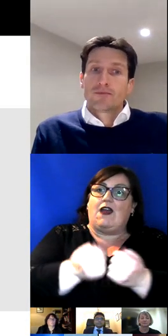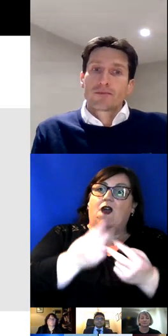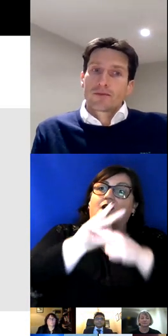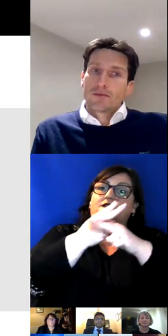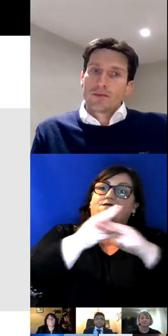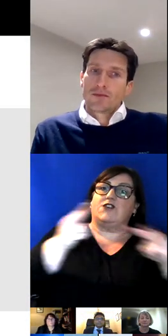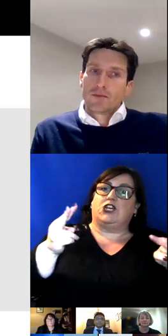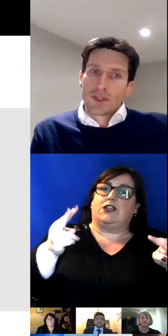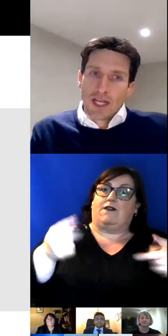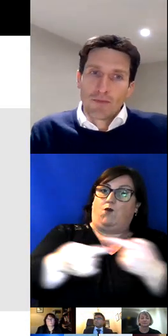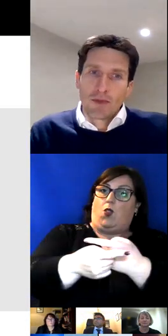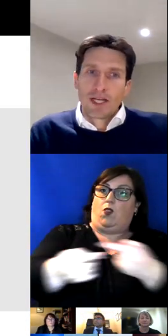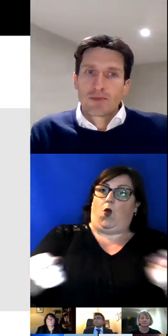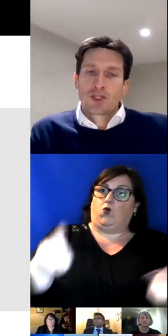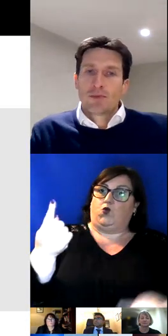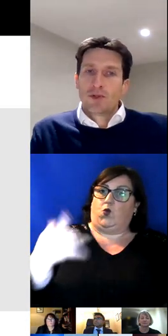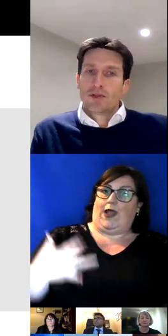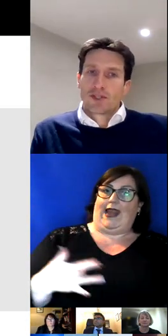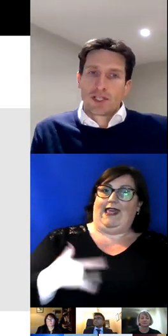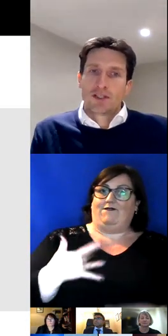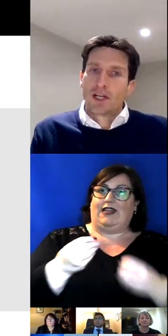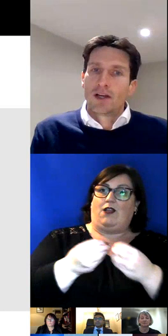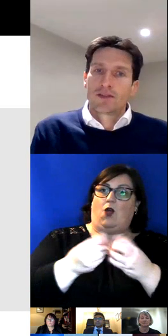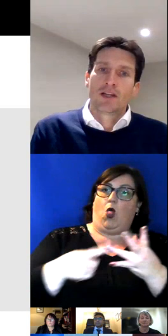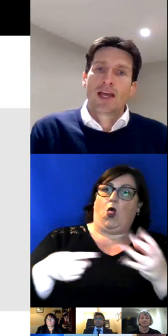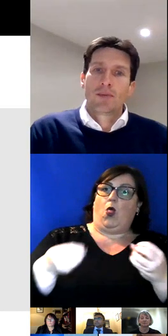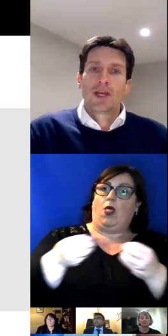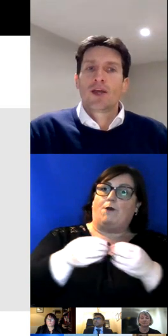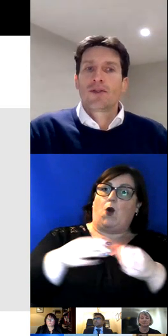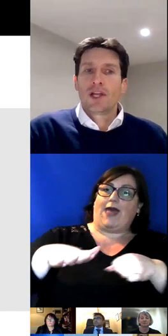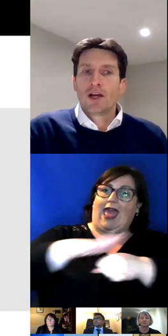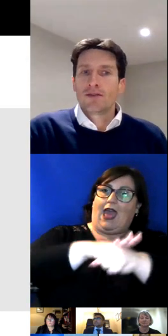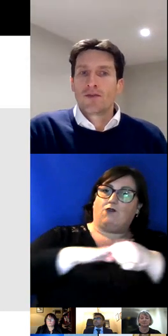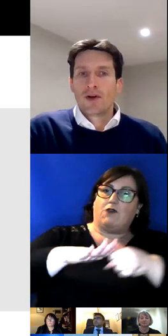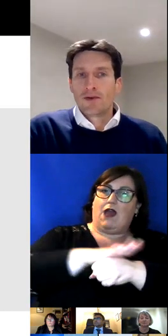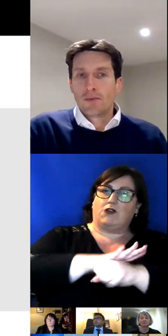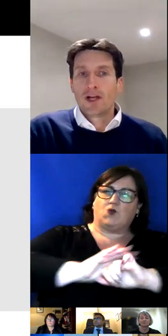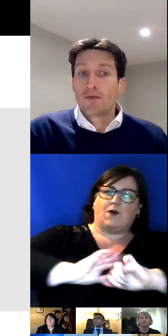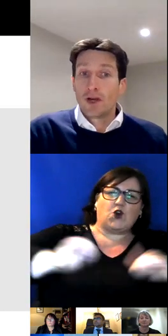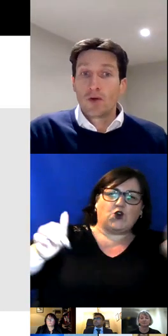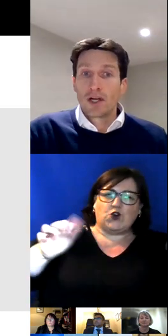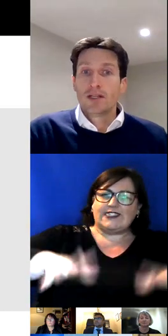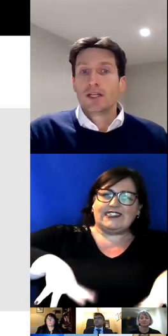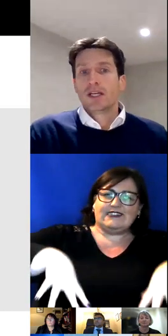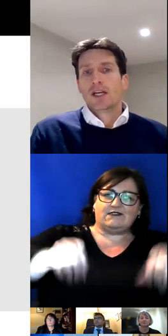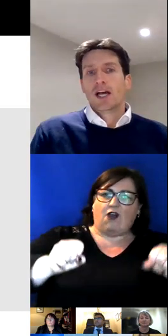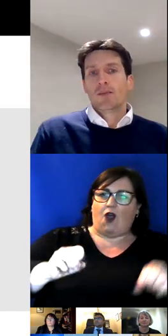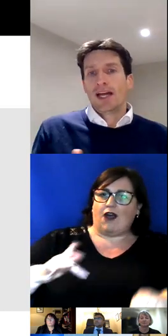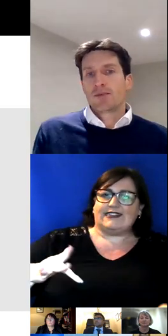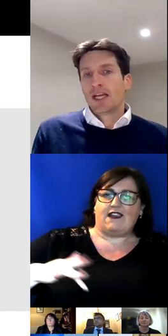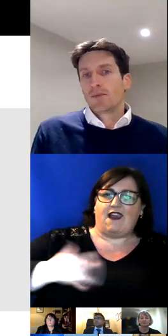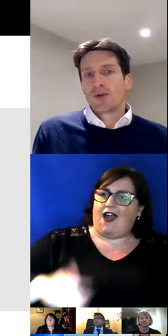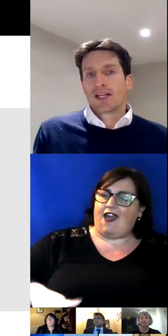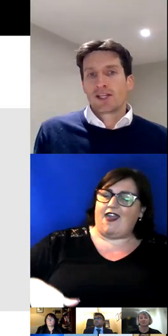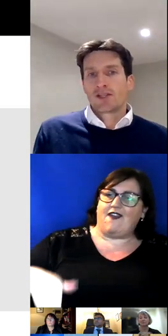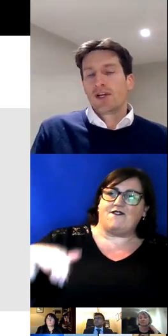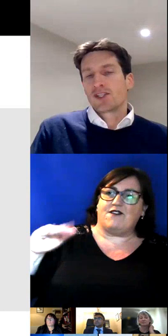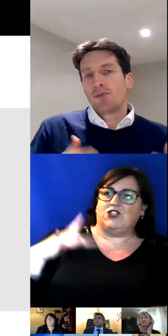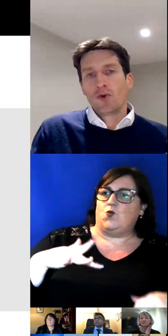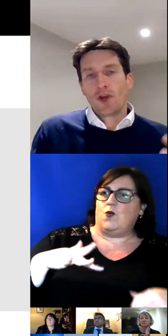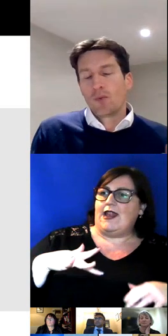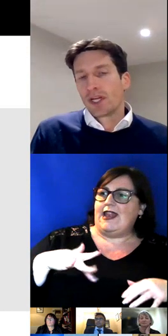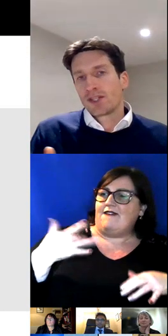area to have the best possible start in life, to live happier, healthier lives for every for longer, and to be able to